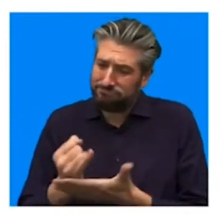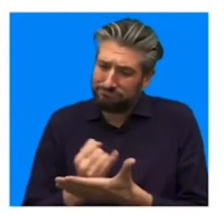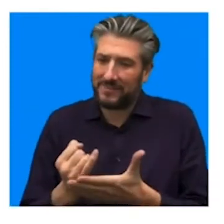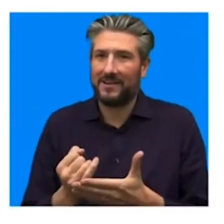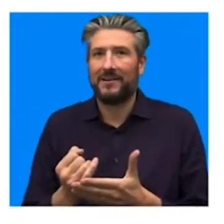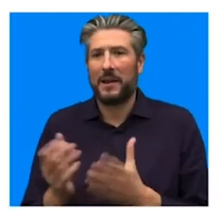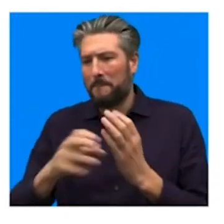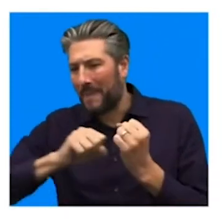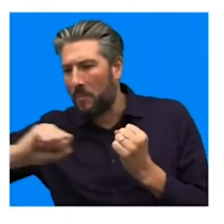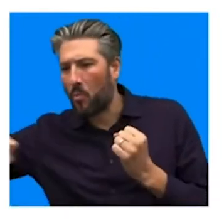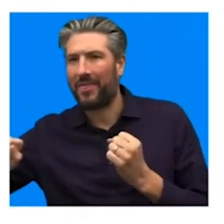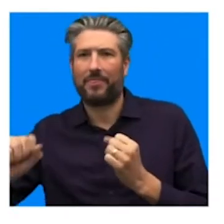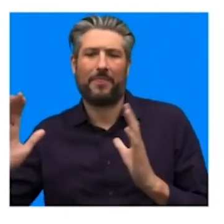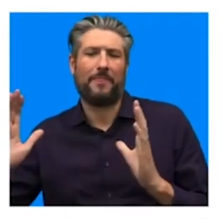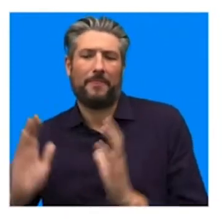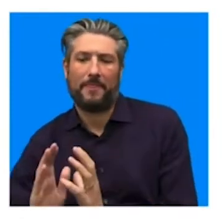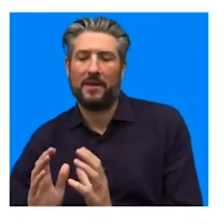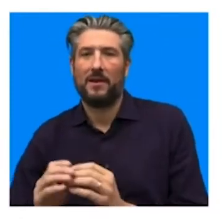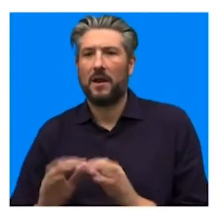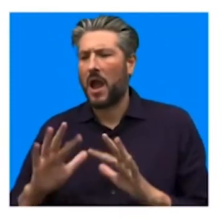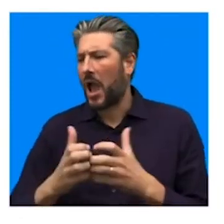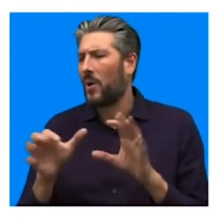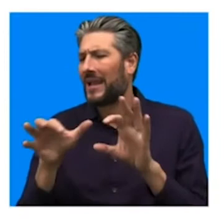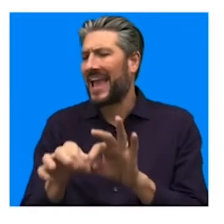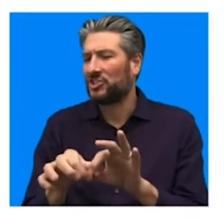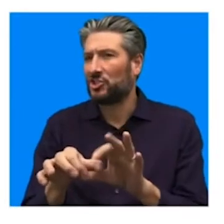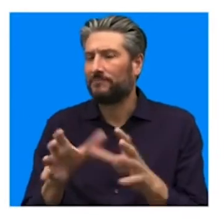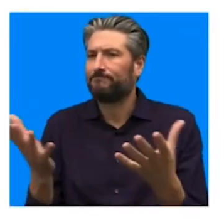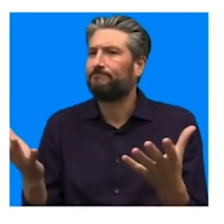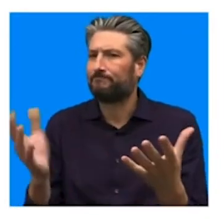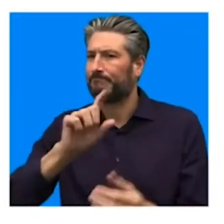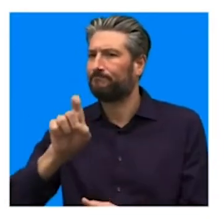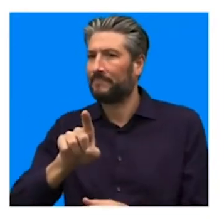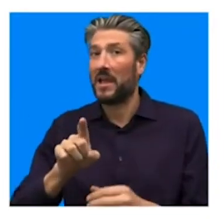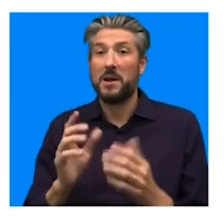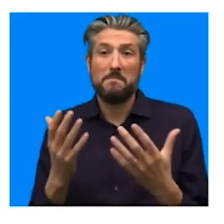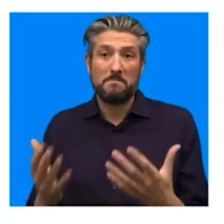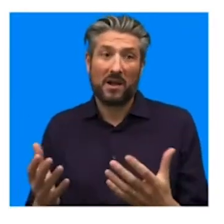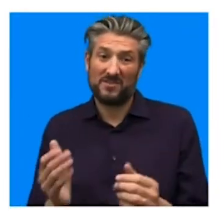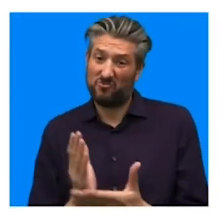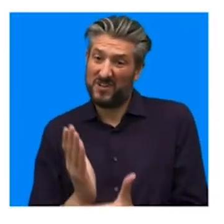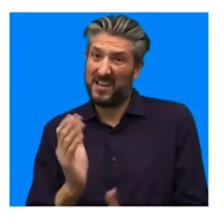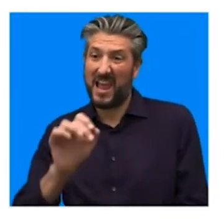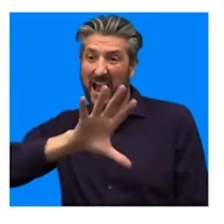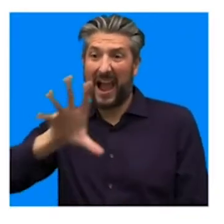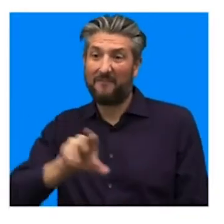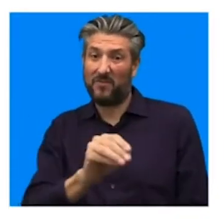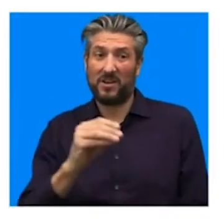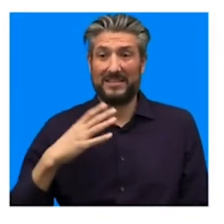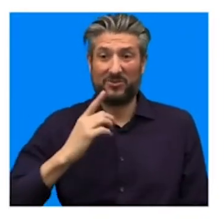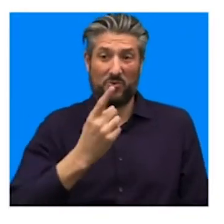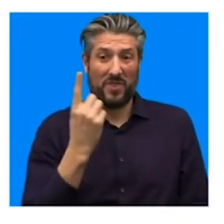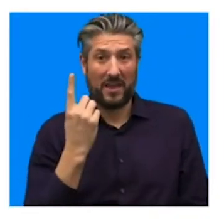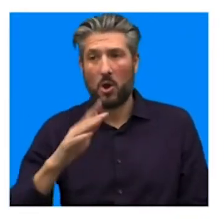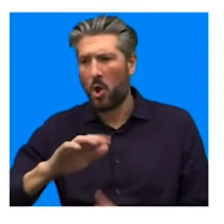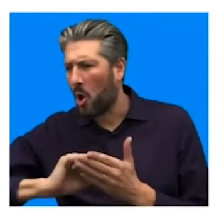this community engaged? Because if they're in various countries, that's the only way Africa is going to learn about accessibility, by having people in their own